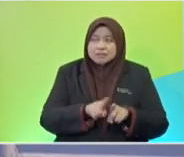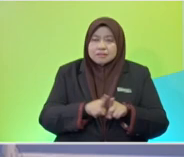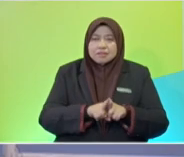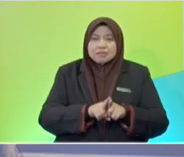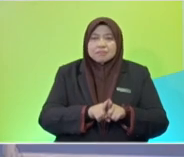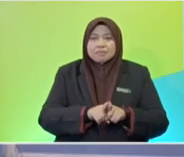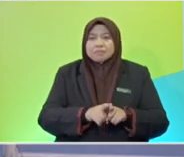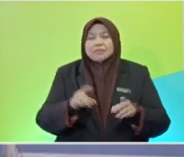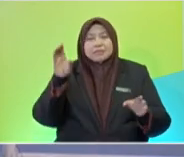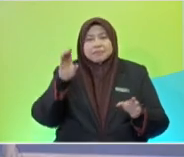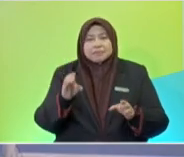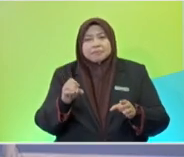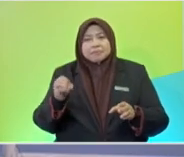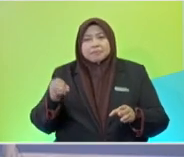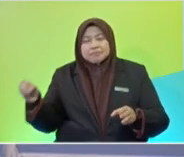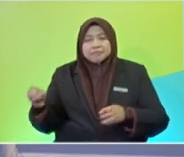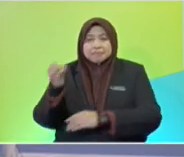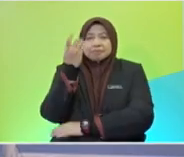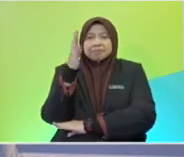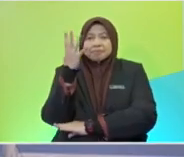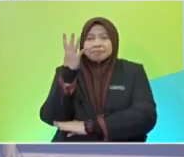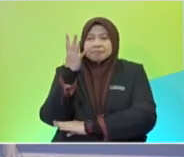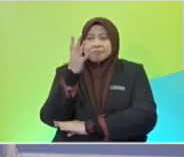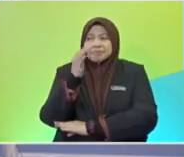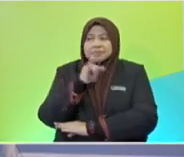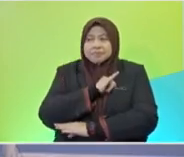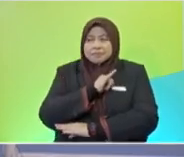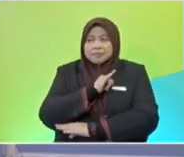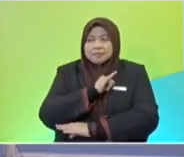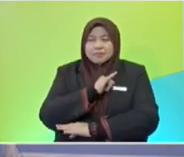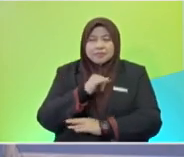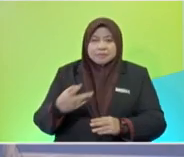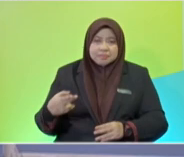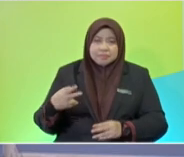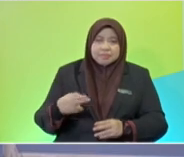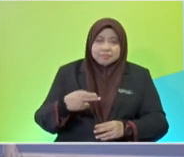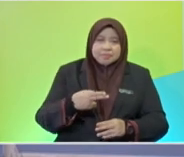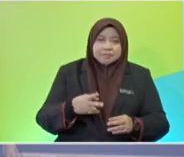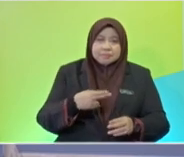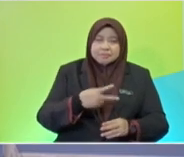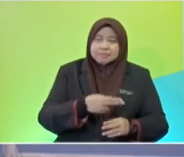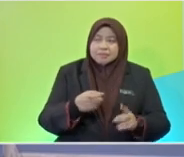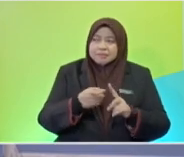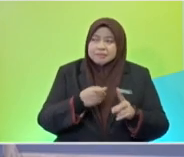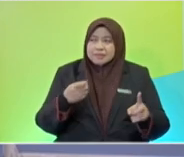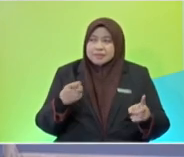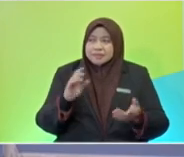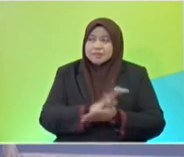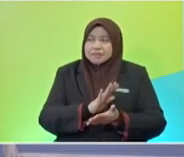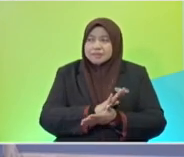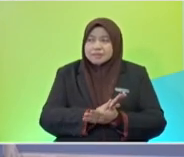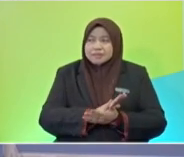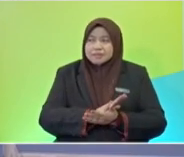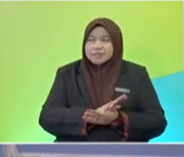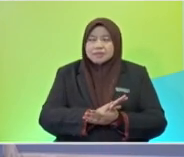Okay. These are trees that are cut out from different types of materials. Okay. Okay. We have thick